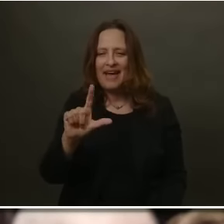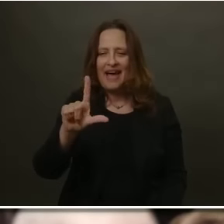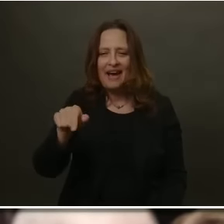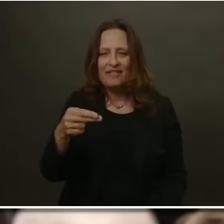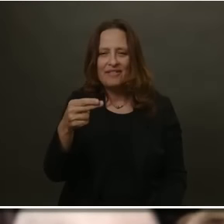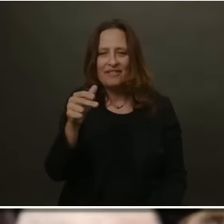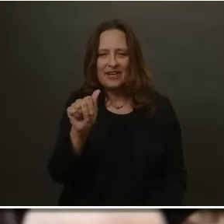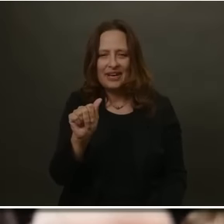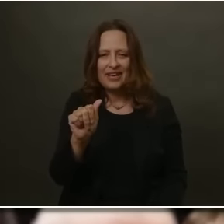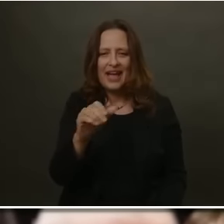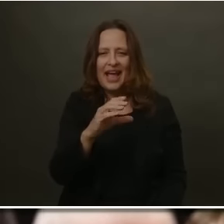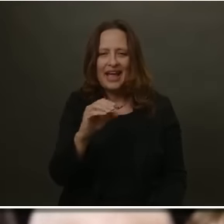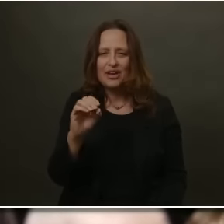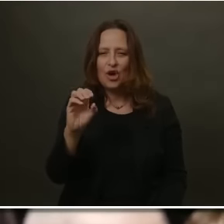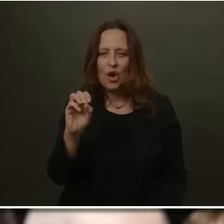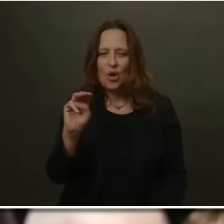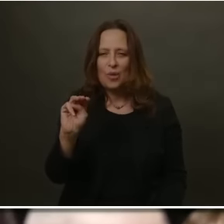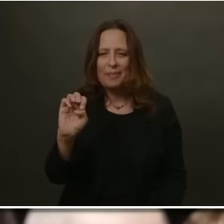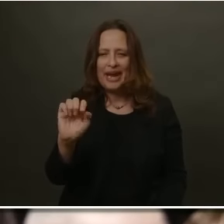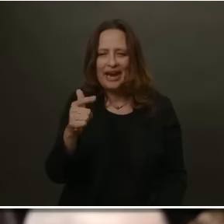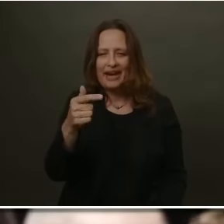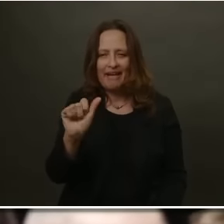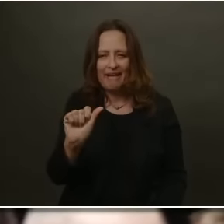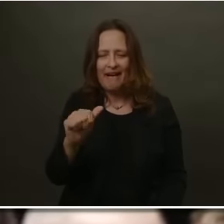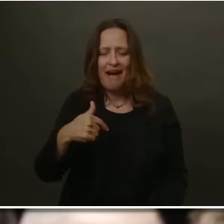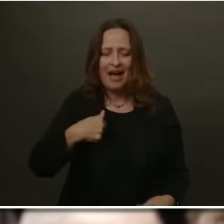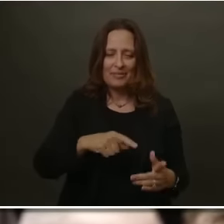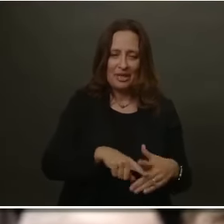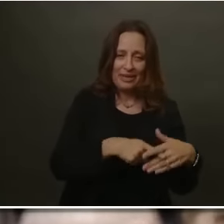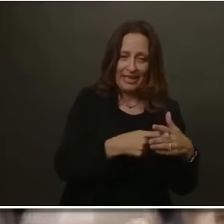beginning, and the end." The word of the Lord.